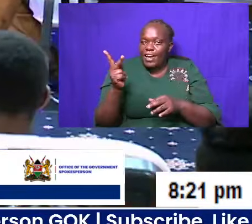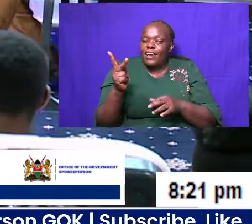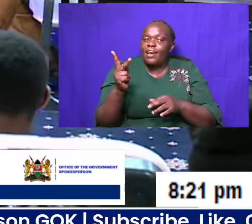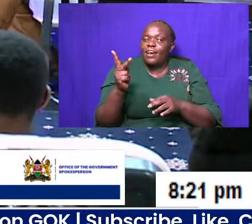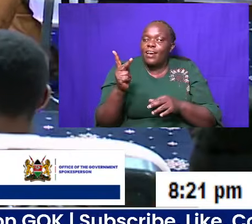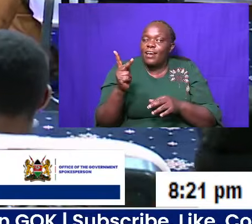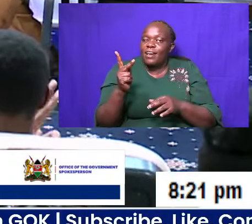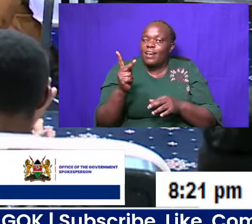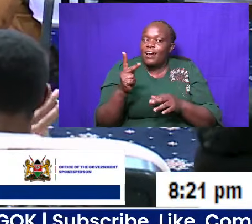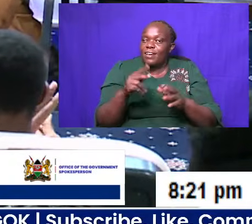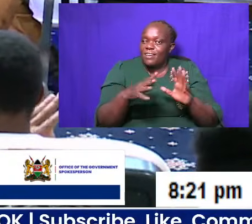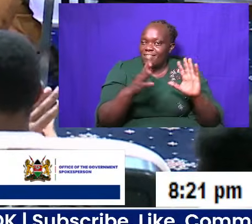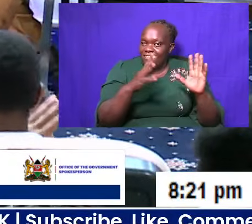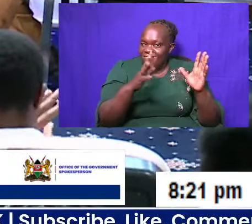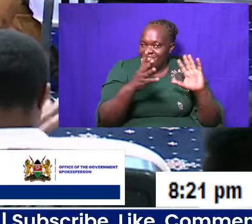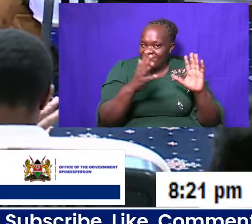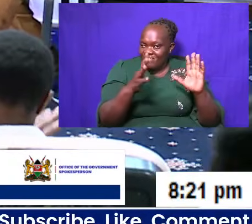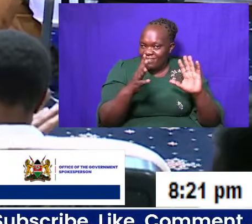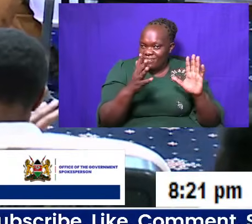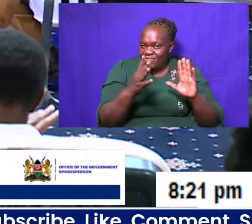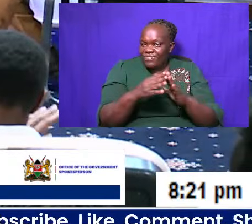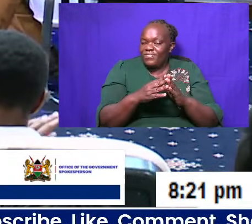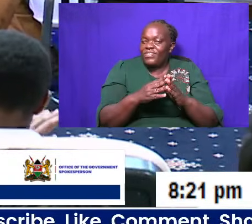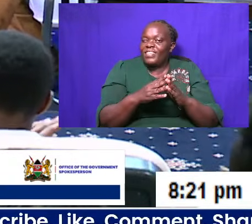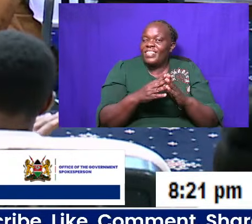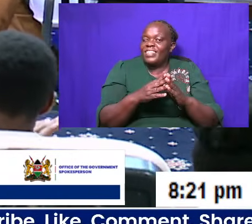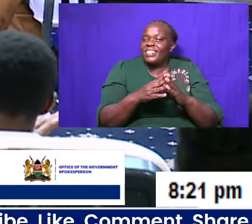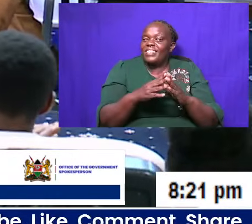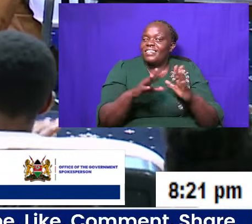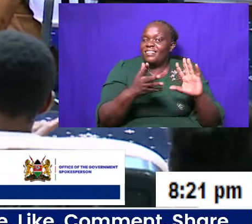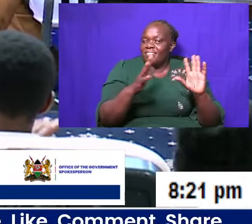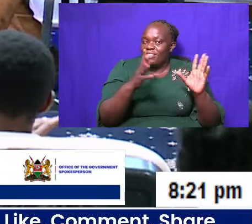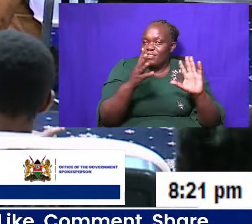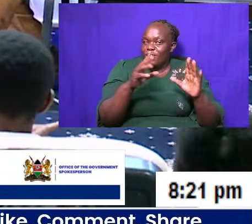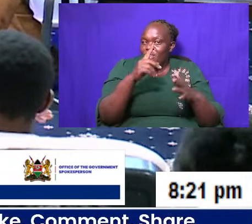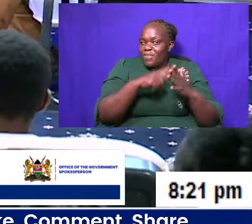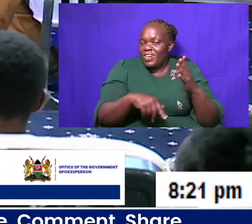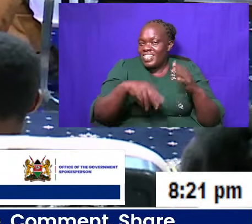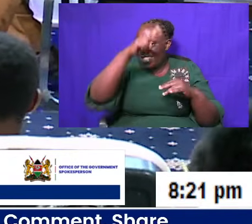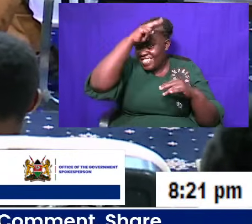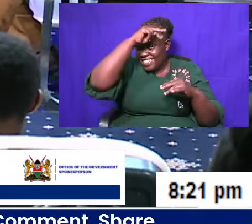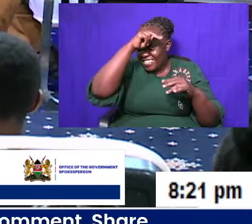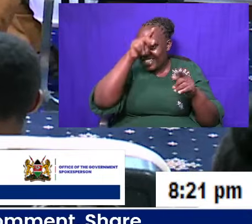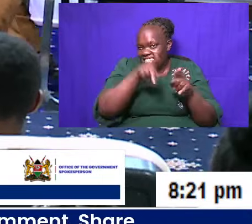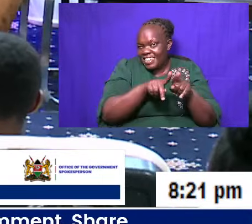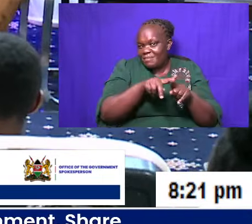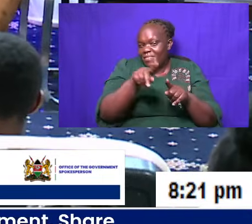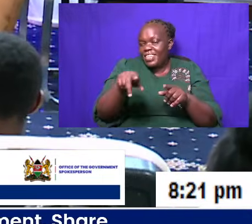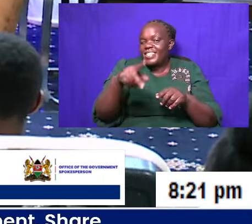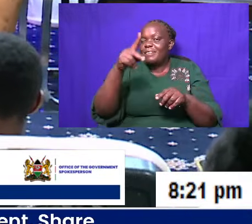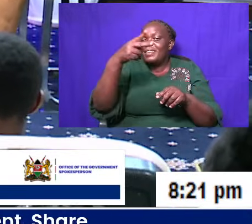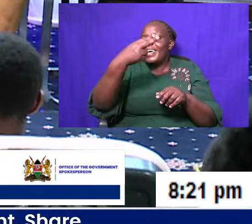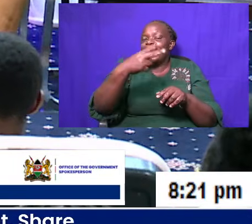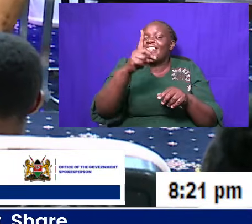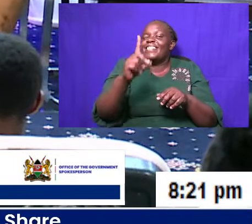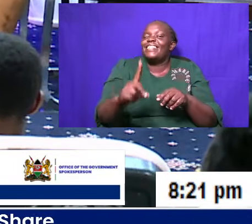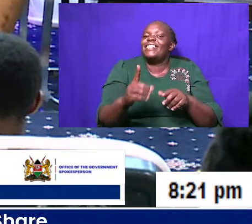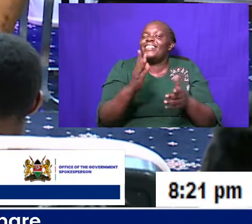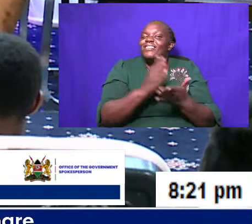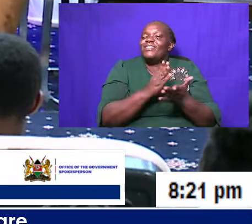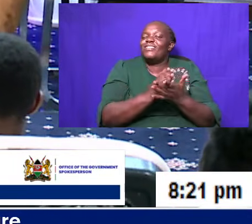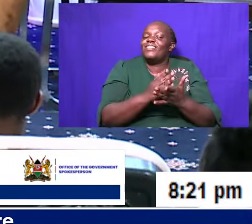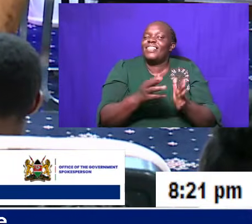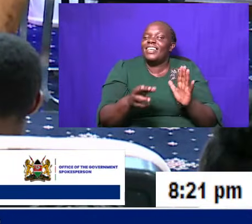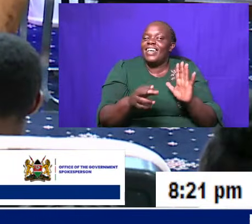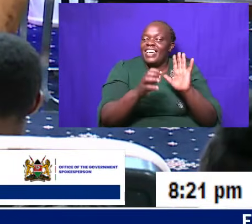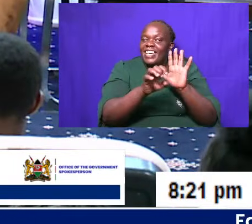Wewe wacha kusikia wivu, piga makofi. Hata kama una struggle na hiyo ka degree, hii ni a role model, si ndio? Yeah. This is a role model.